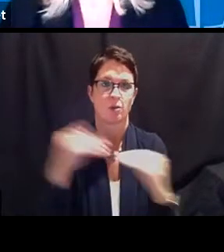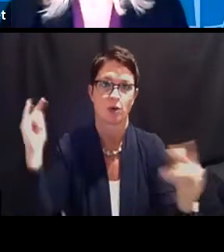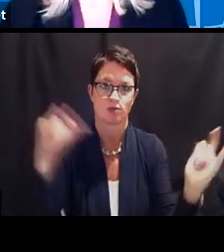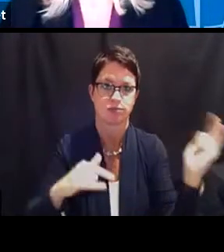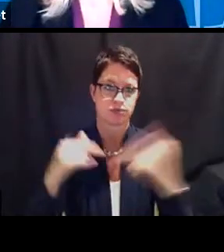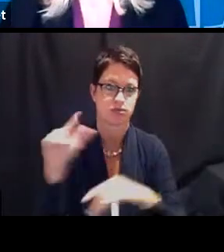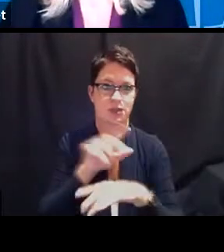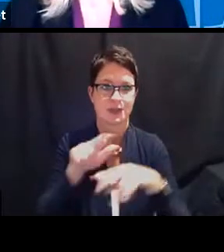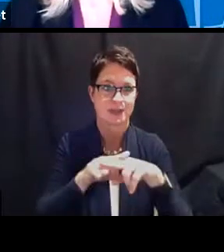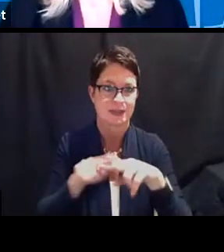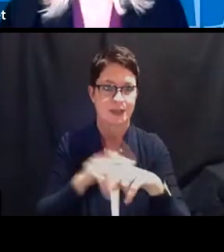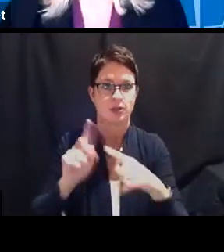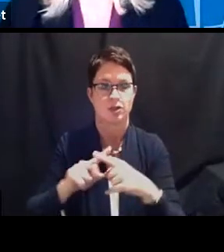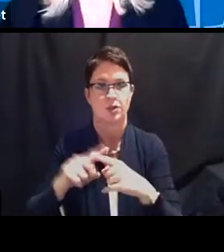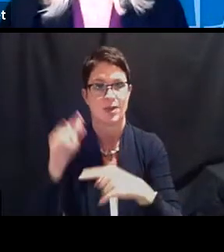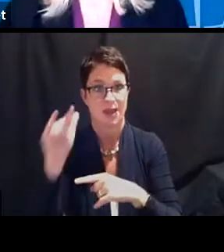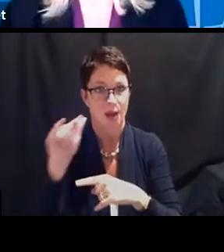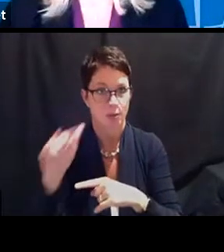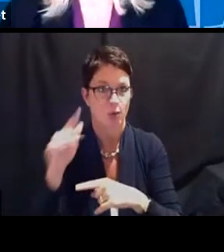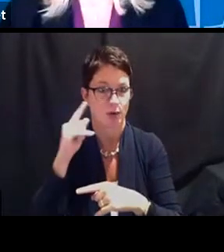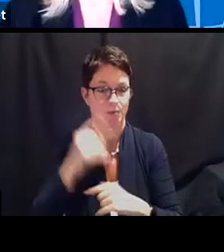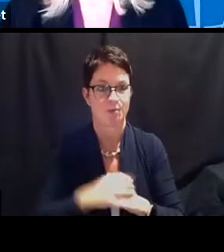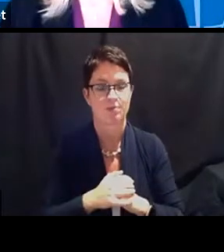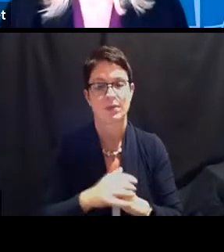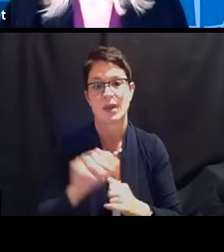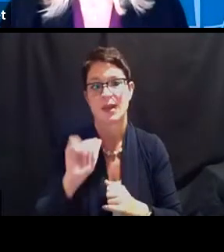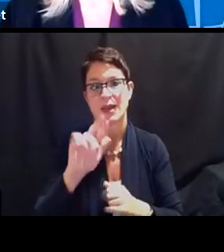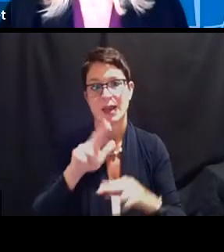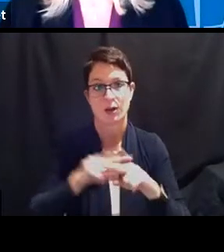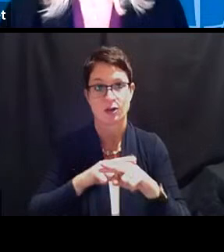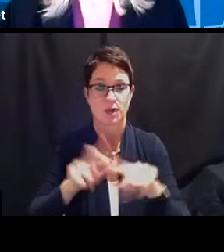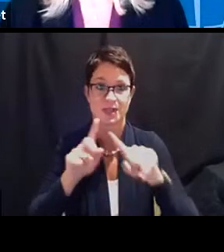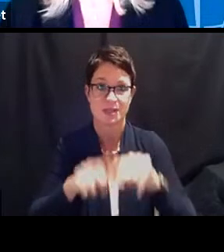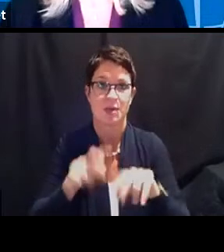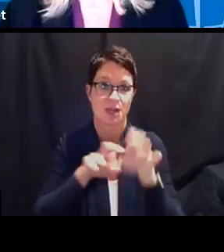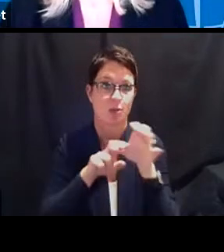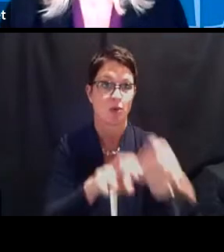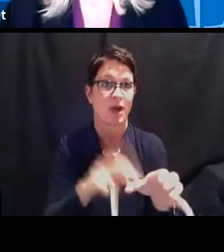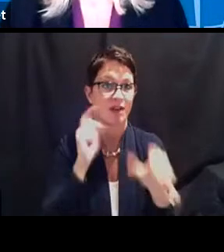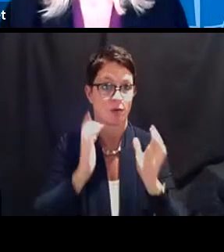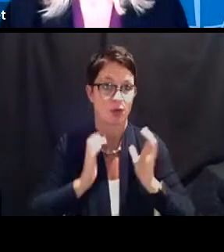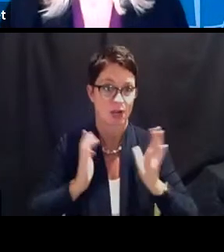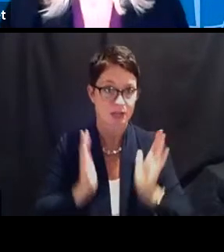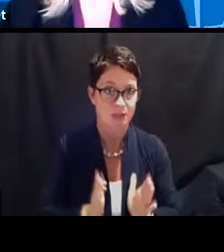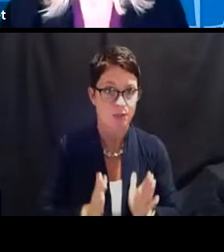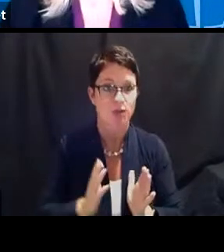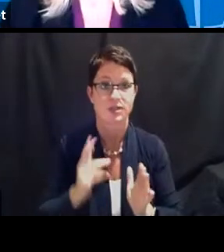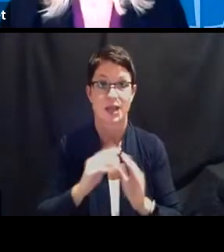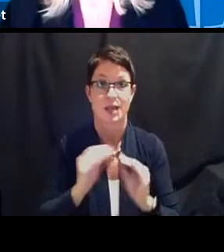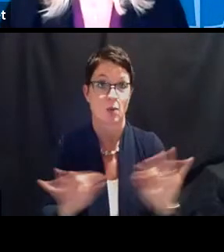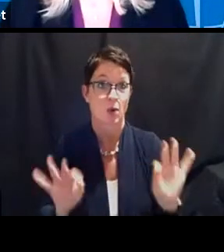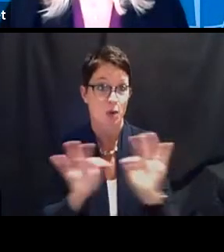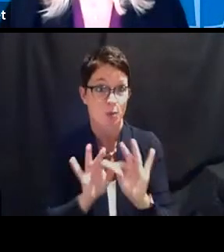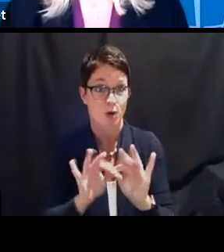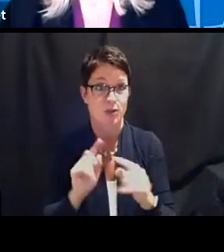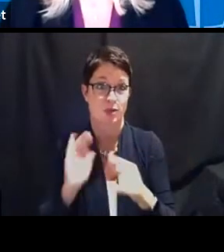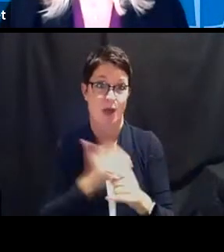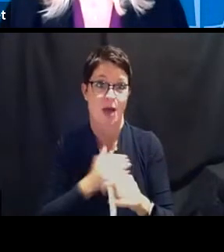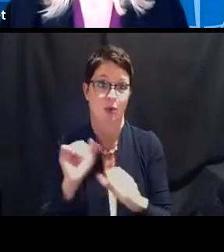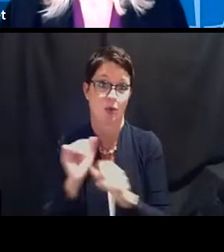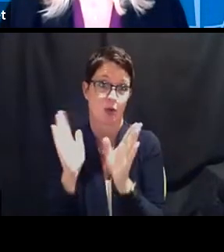airport. The AirTrain will be a dependable ride for our customers and, more importantly, to our